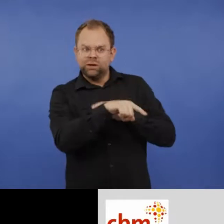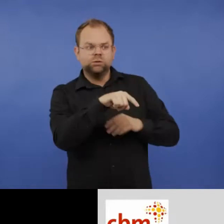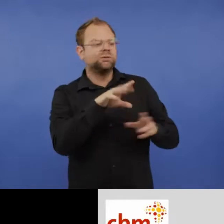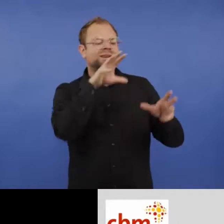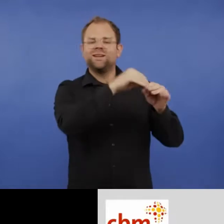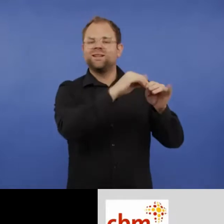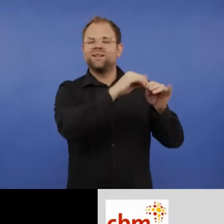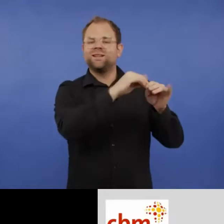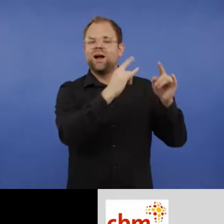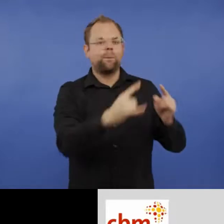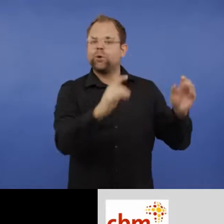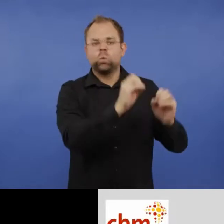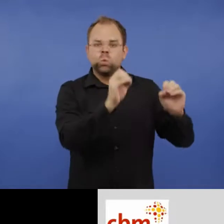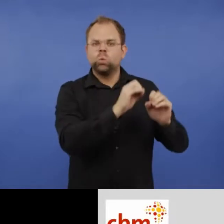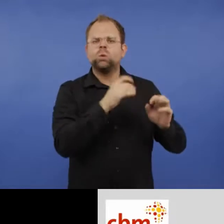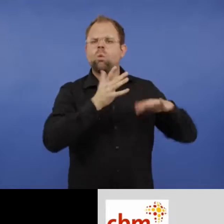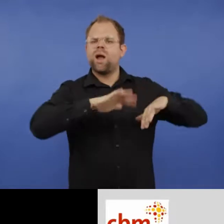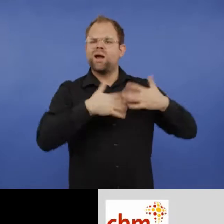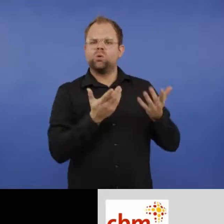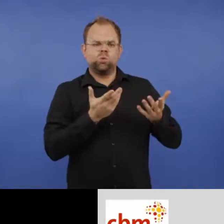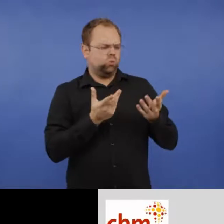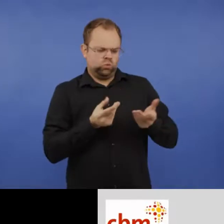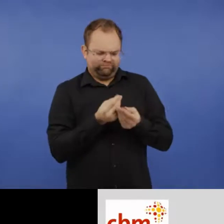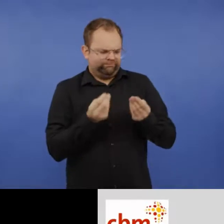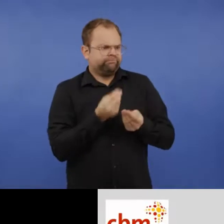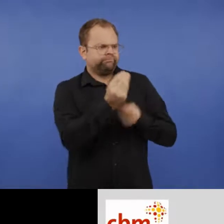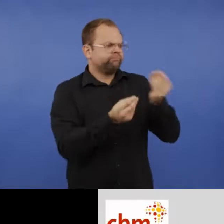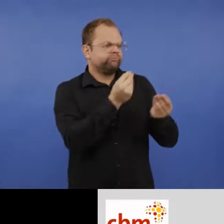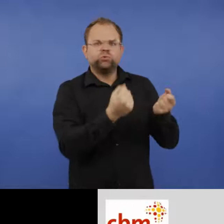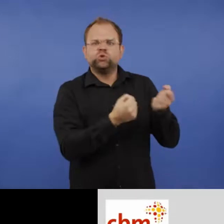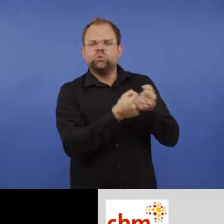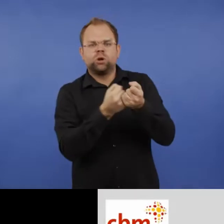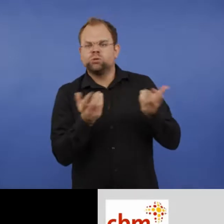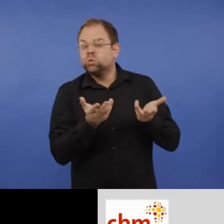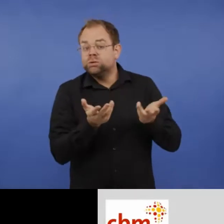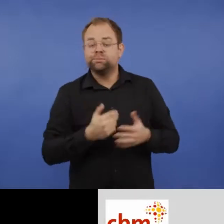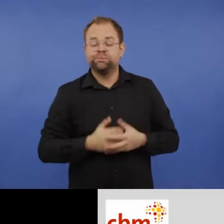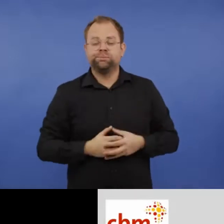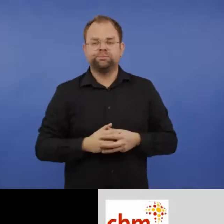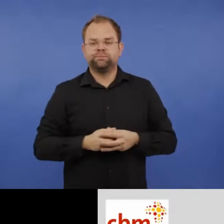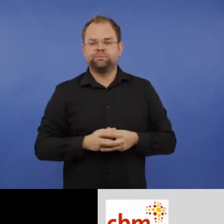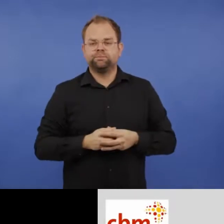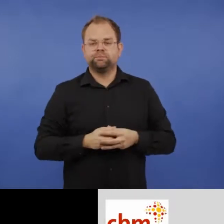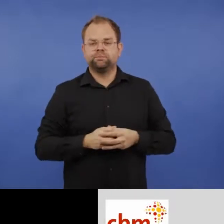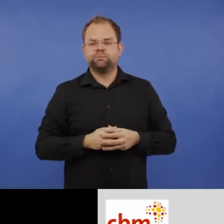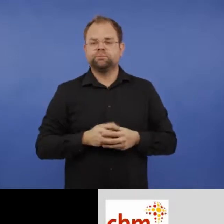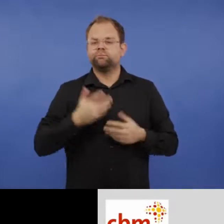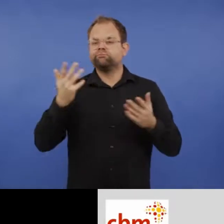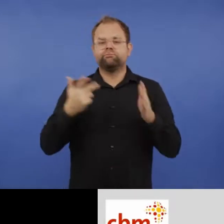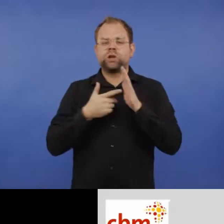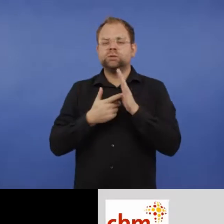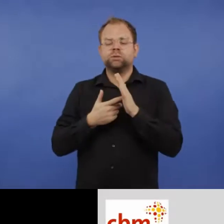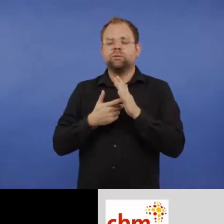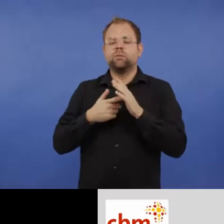to political instability and economic situation, including over 200 annual inflation,